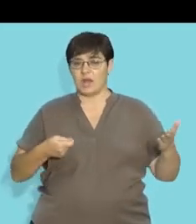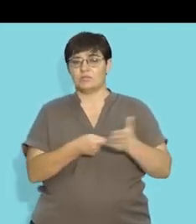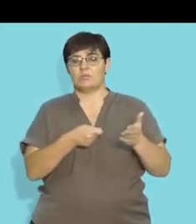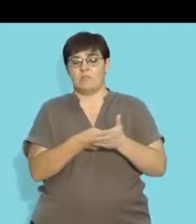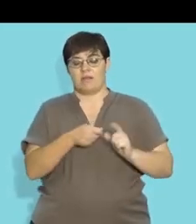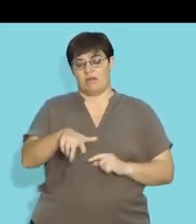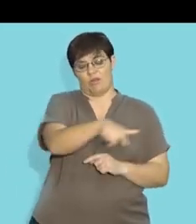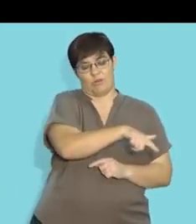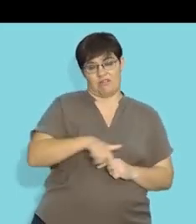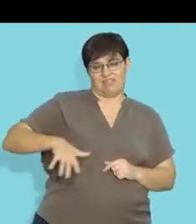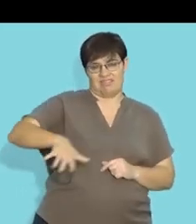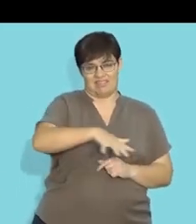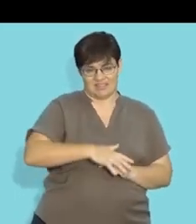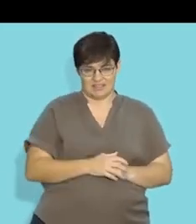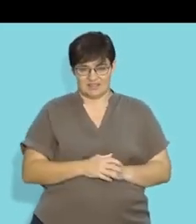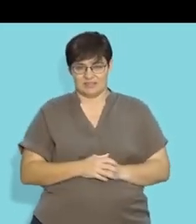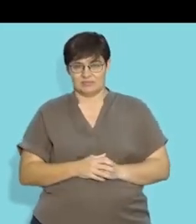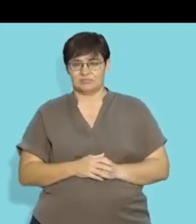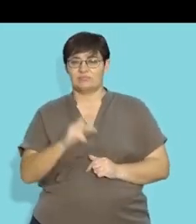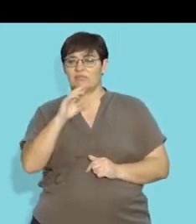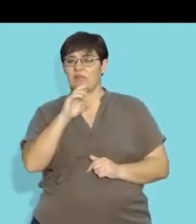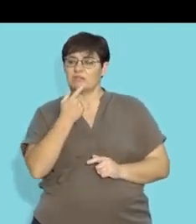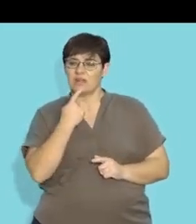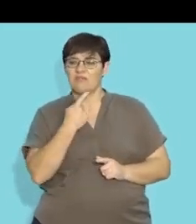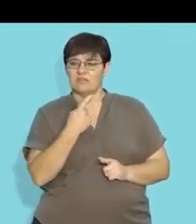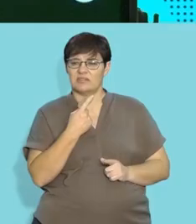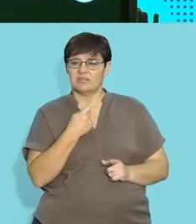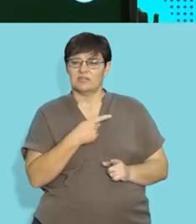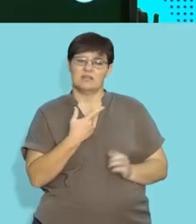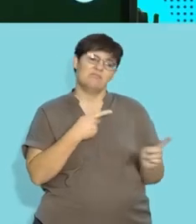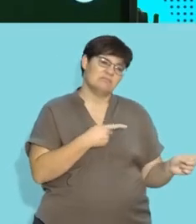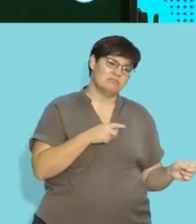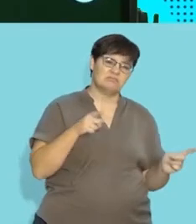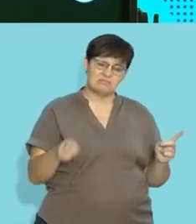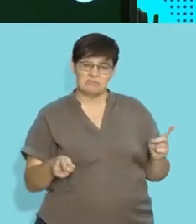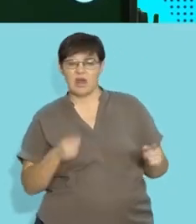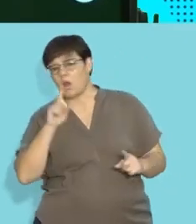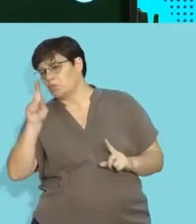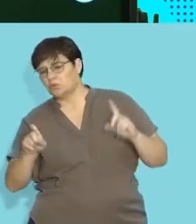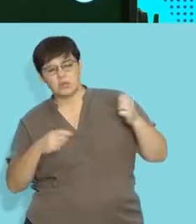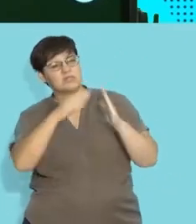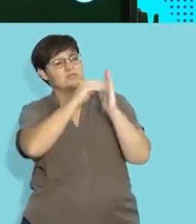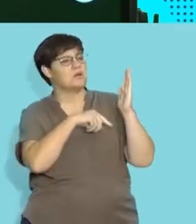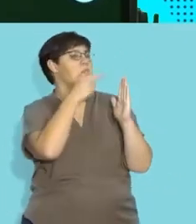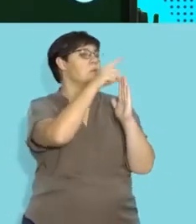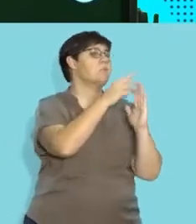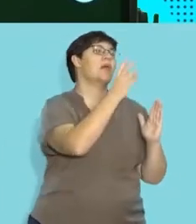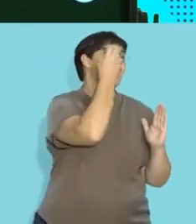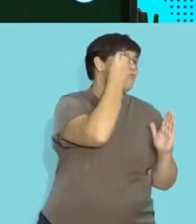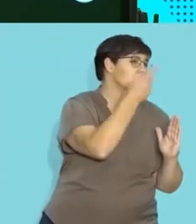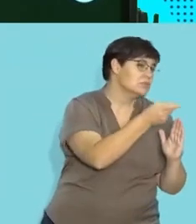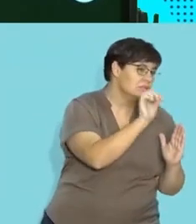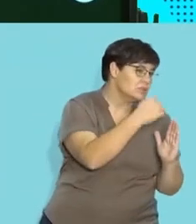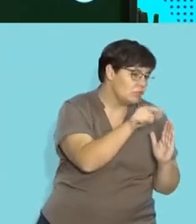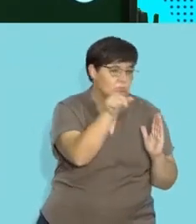we have a survey. What is a survey, guys? You go out there in the street, you ask people questions, collecting data. That